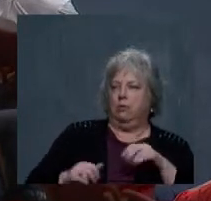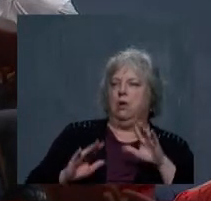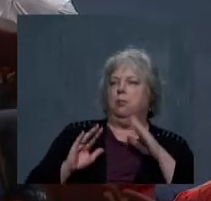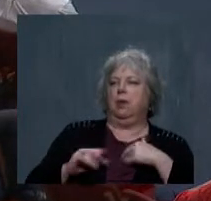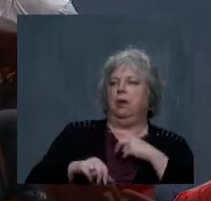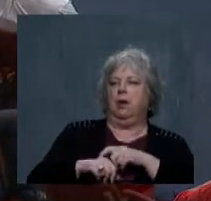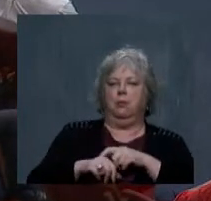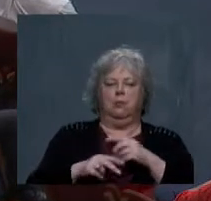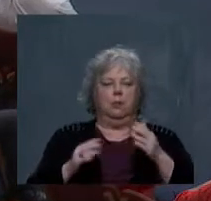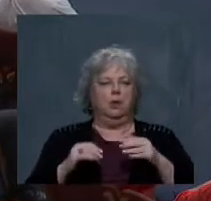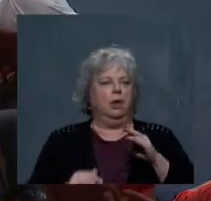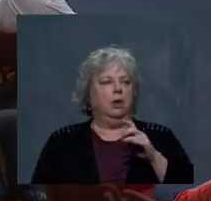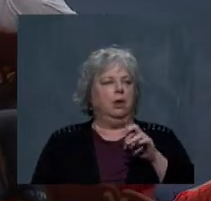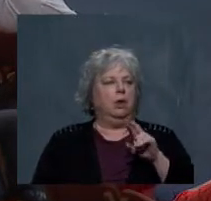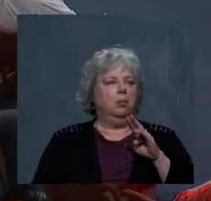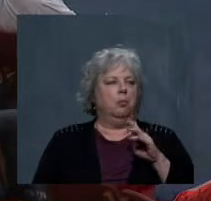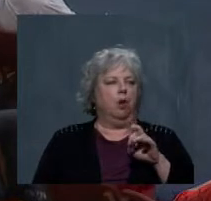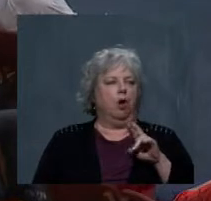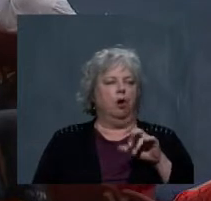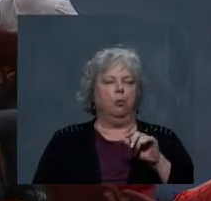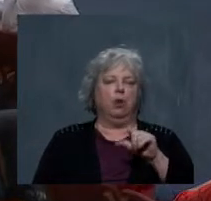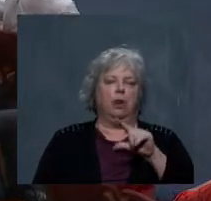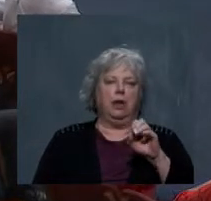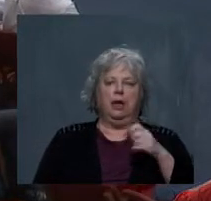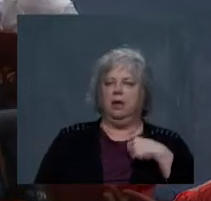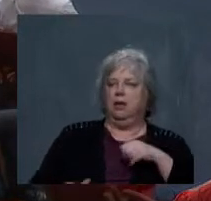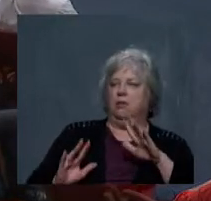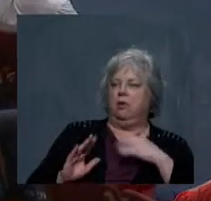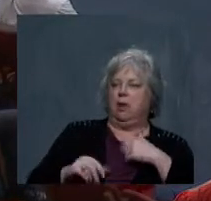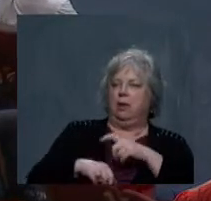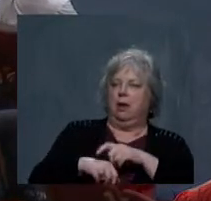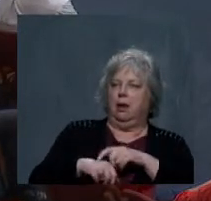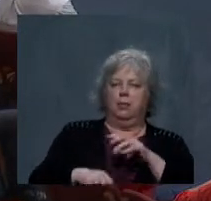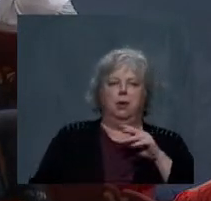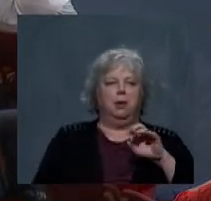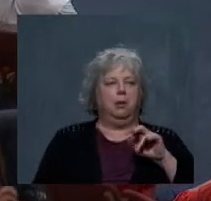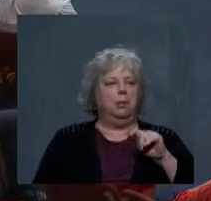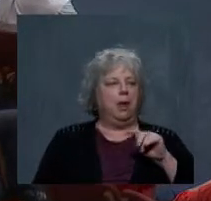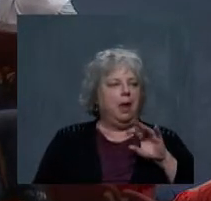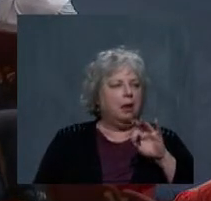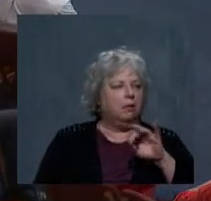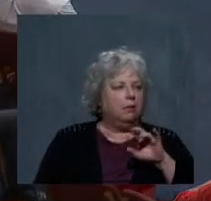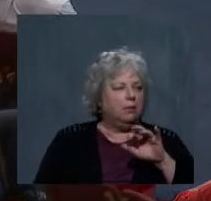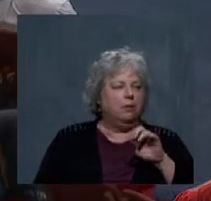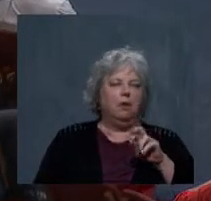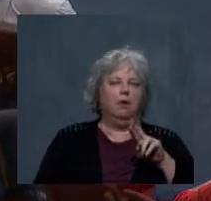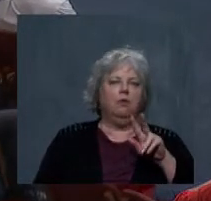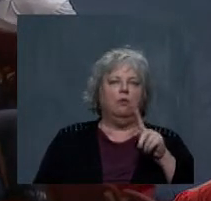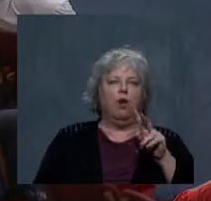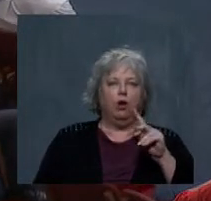Barbara Lee. I yield my time. Mac Faulkner. I yield my time.